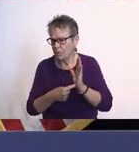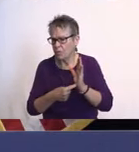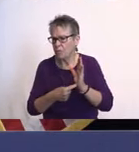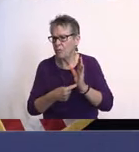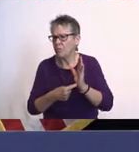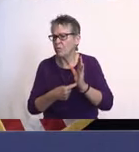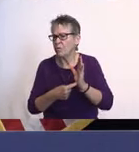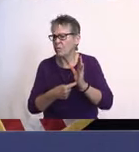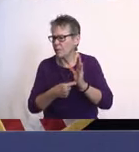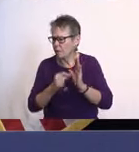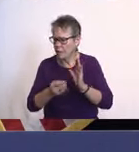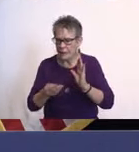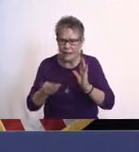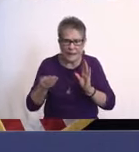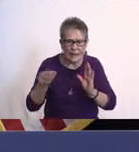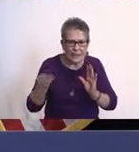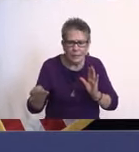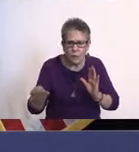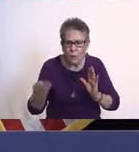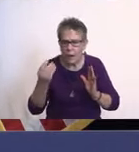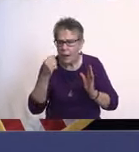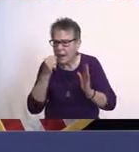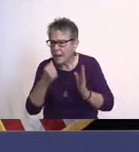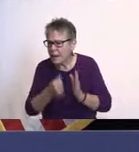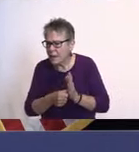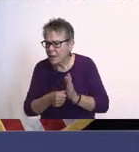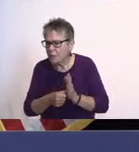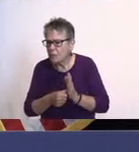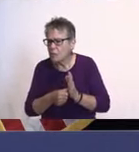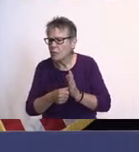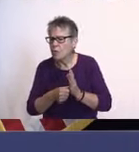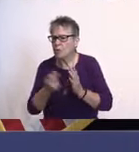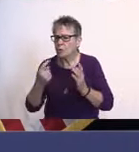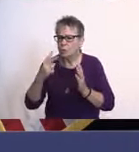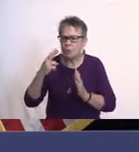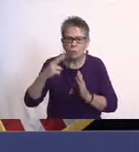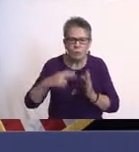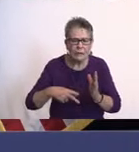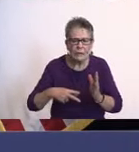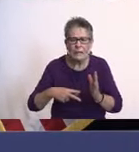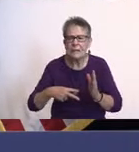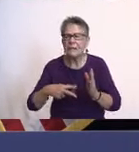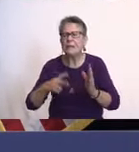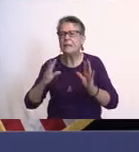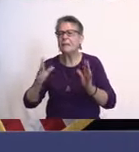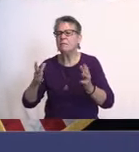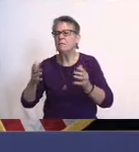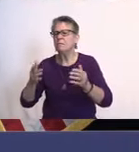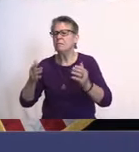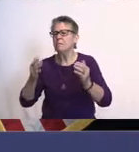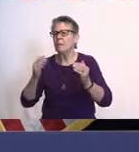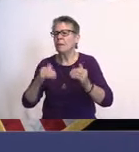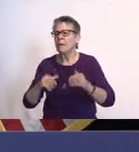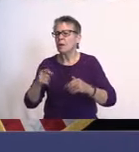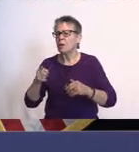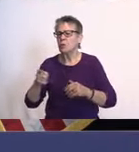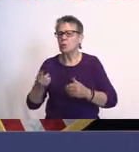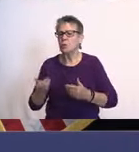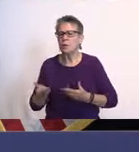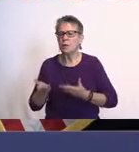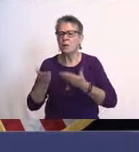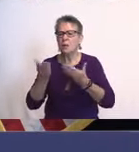can give it to make sure you get it? Yep. And you nominated Shalia Hobson to the